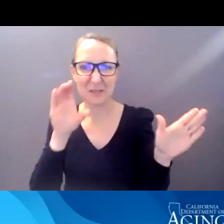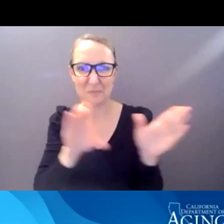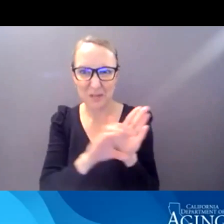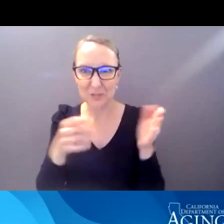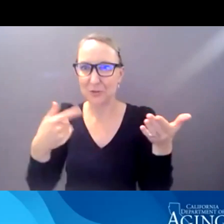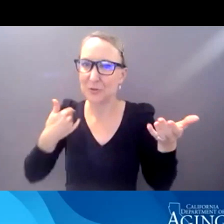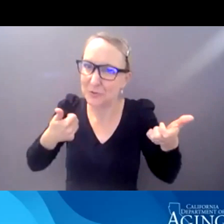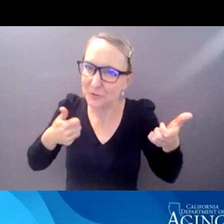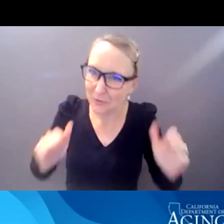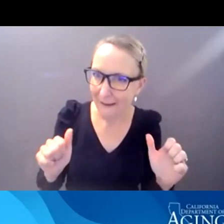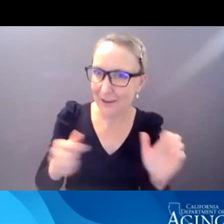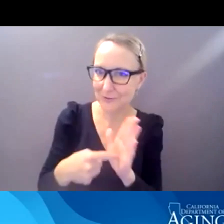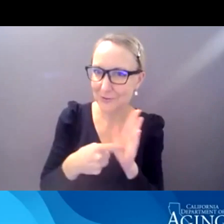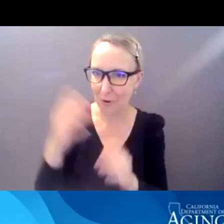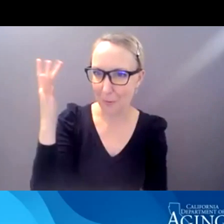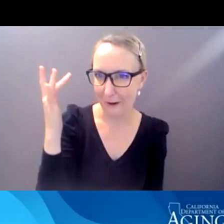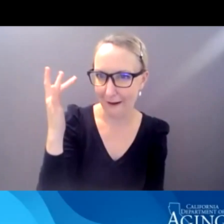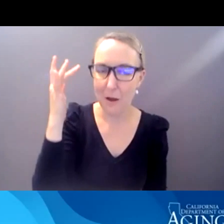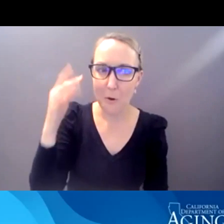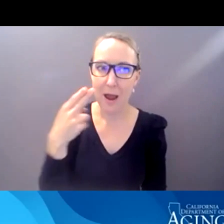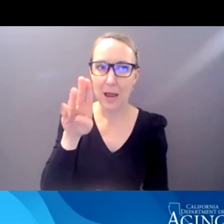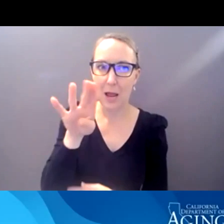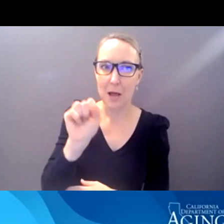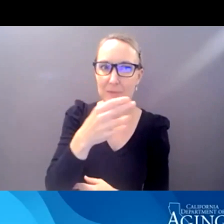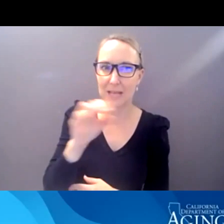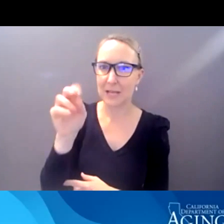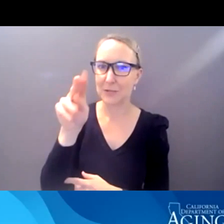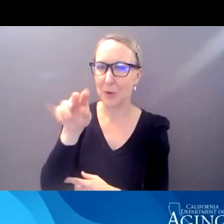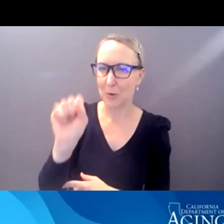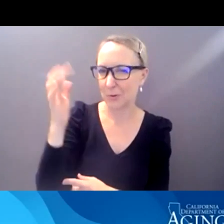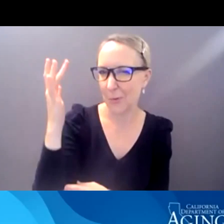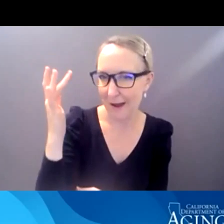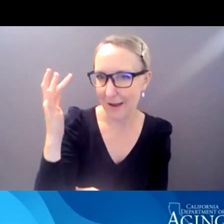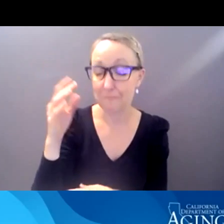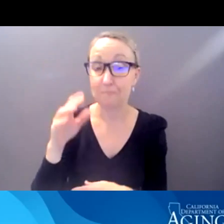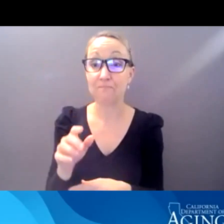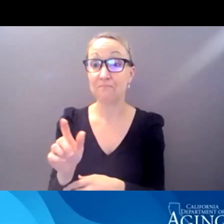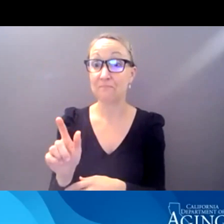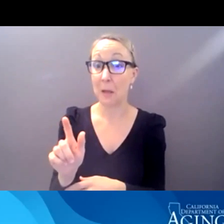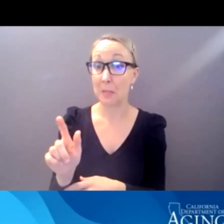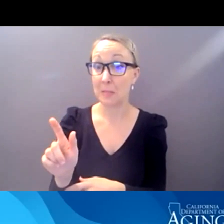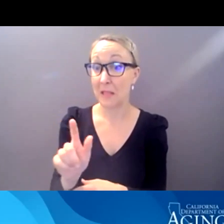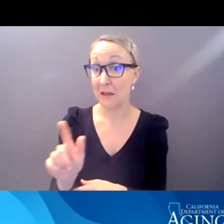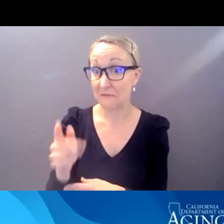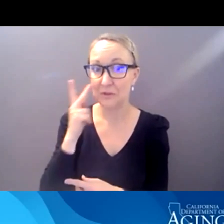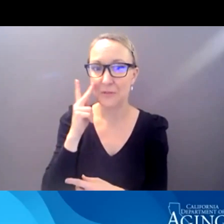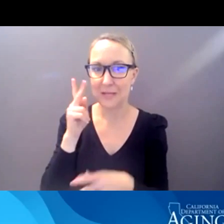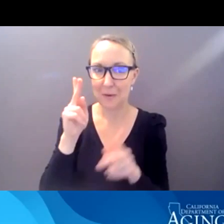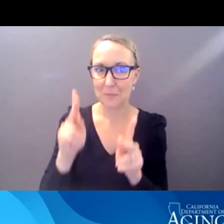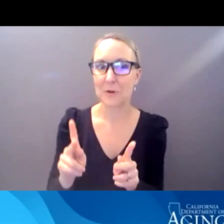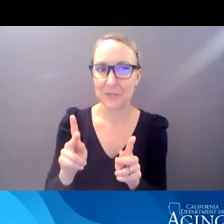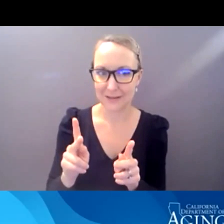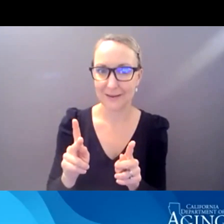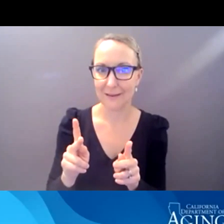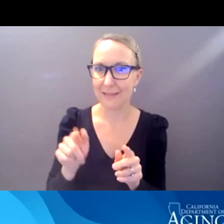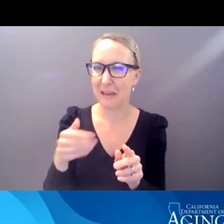Why hubs and spokes, the consumer experience. On the left side of the slide, you see a person following a